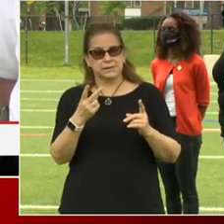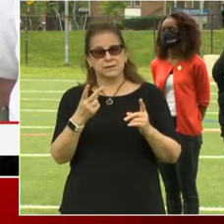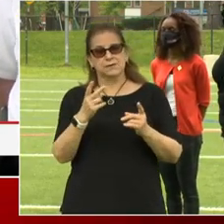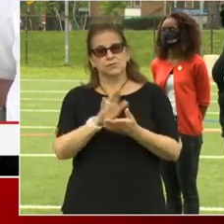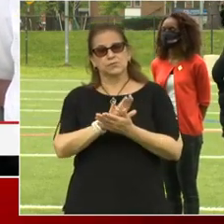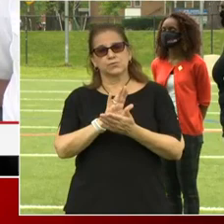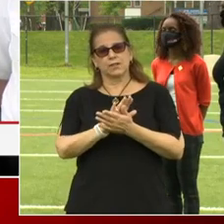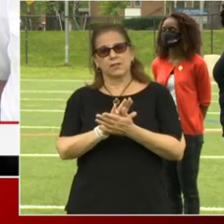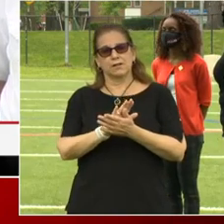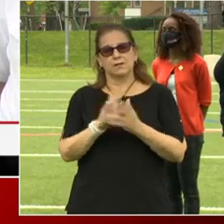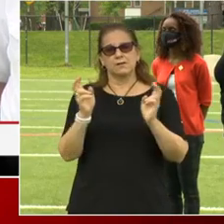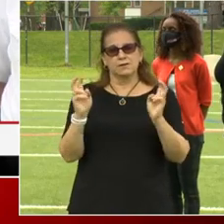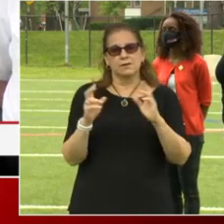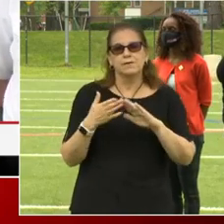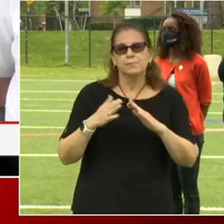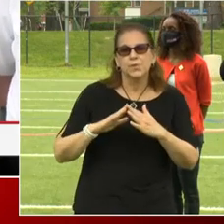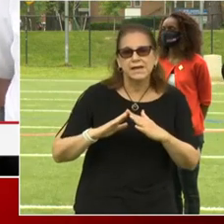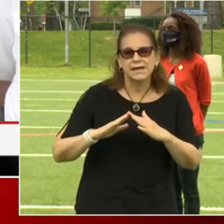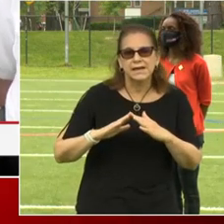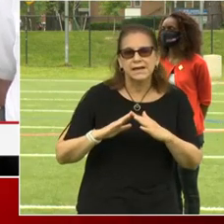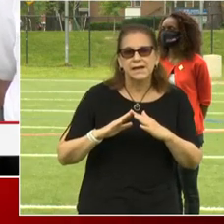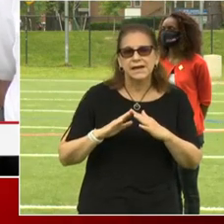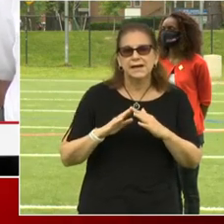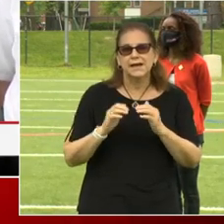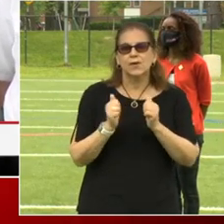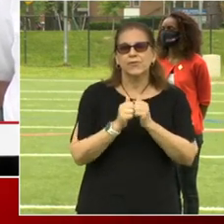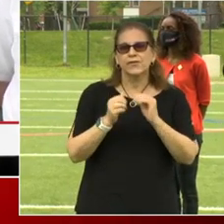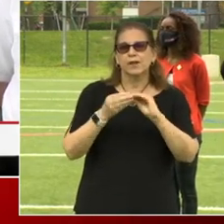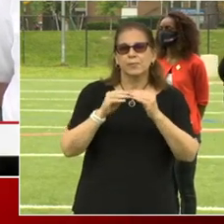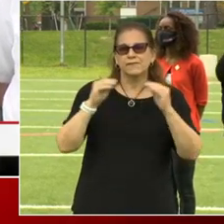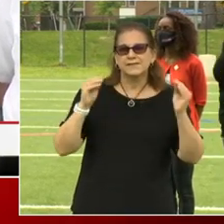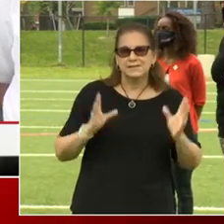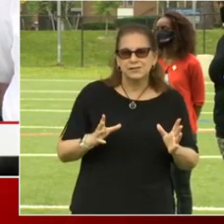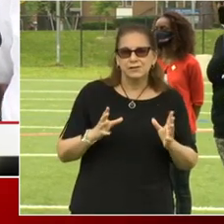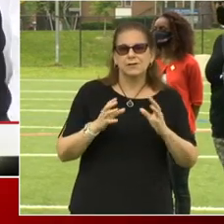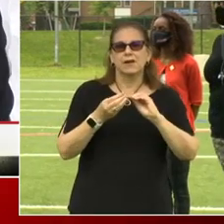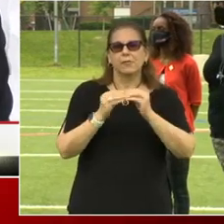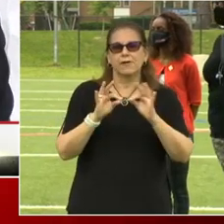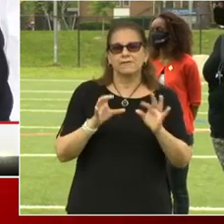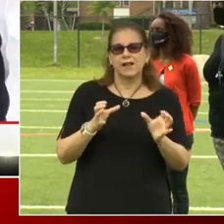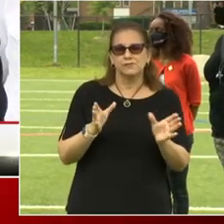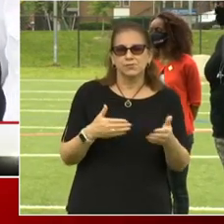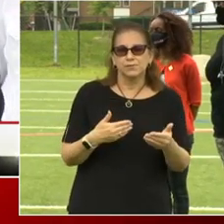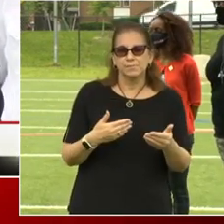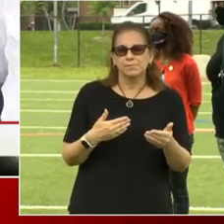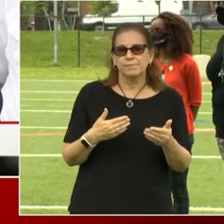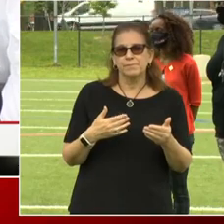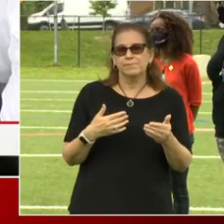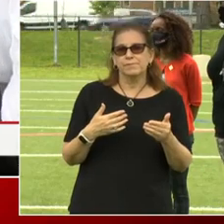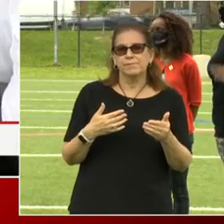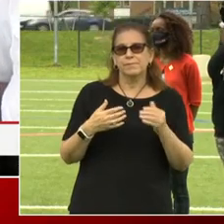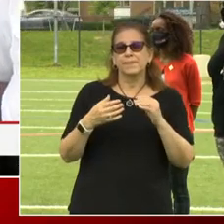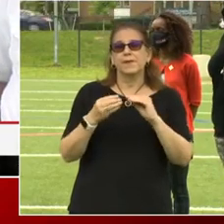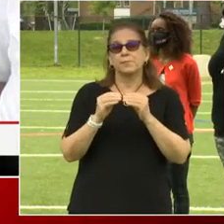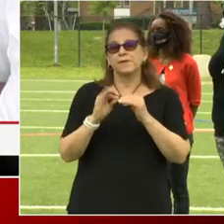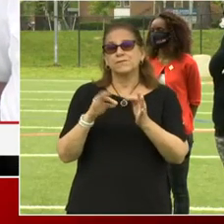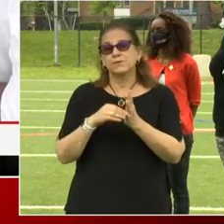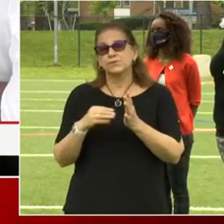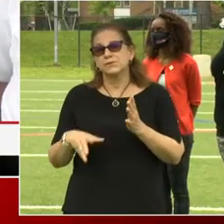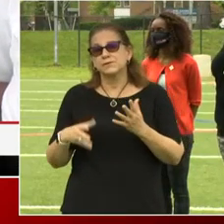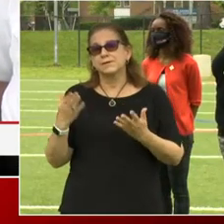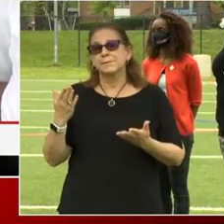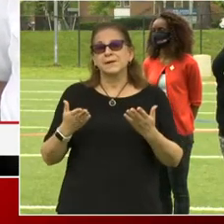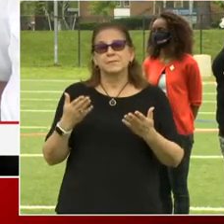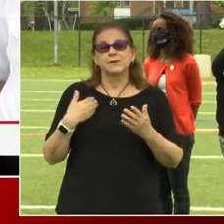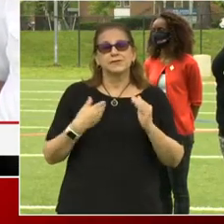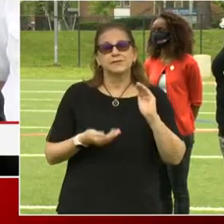is a community. It's a community with a number of teachers and a number of classrooms. And just because the enrollment may have dropped 10 students or 12